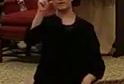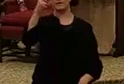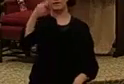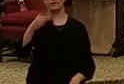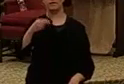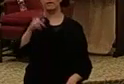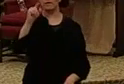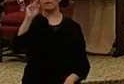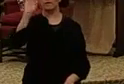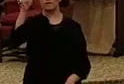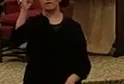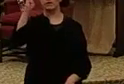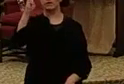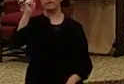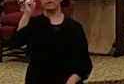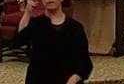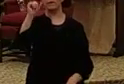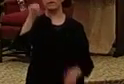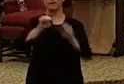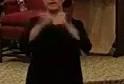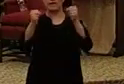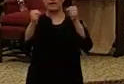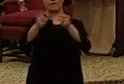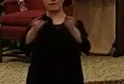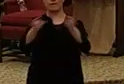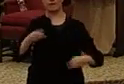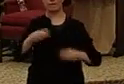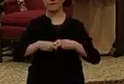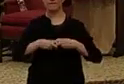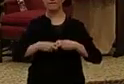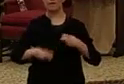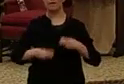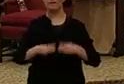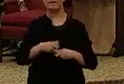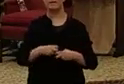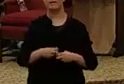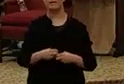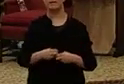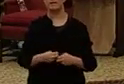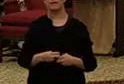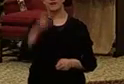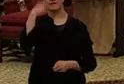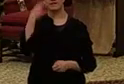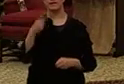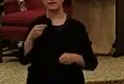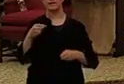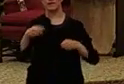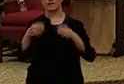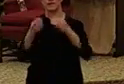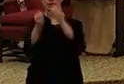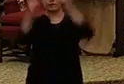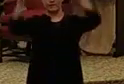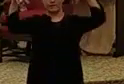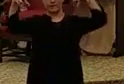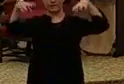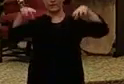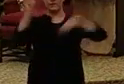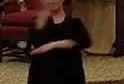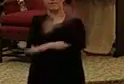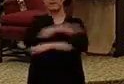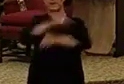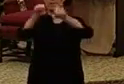the hollow of Jacob's thigh was out of joint as he wrestled with him. And he said, "Let me go, for the day